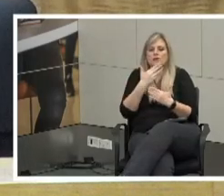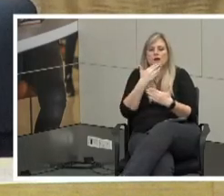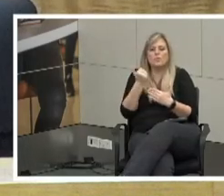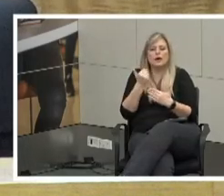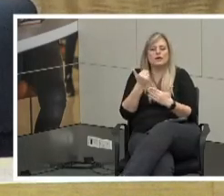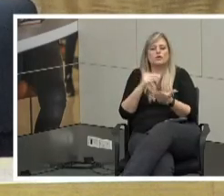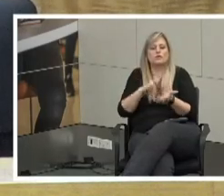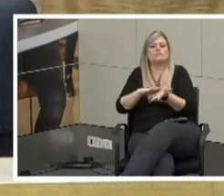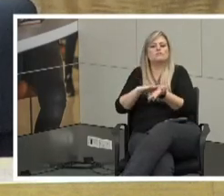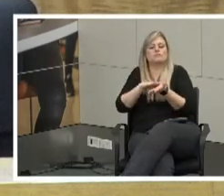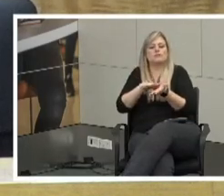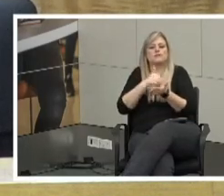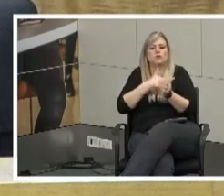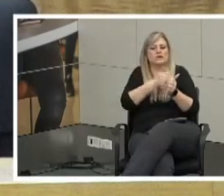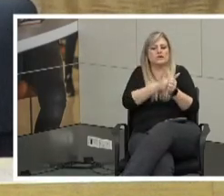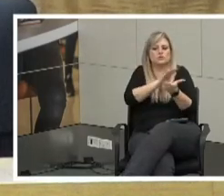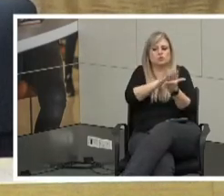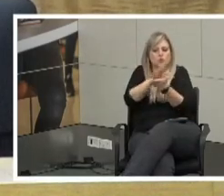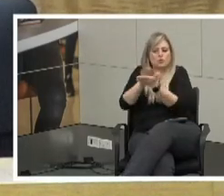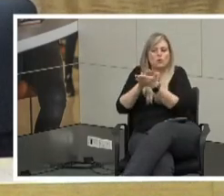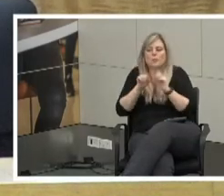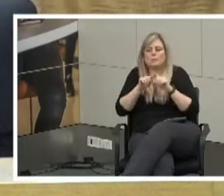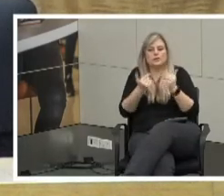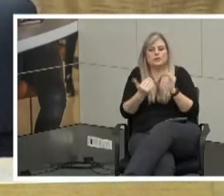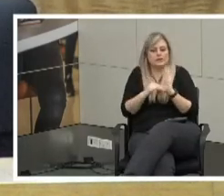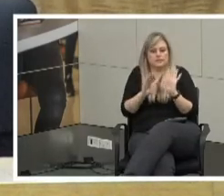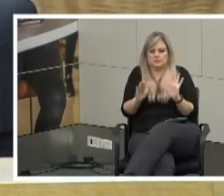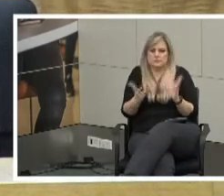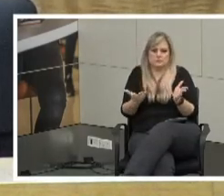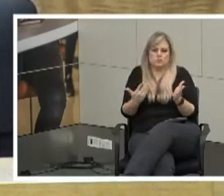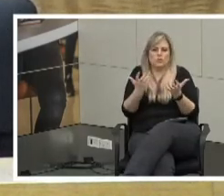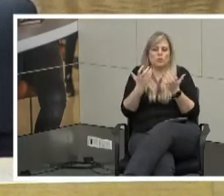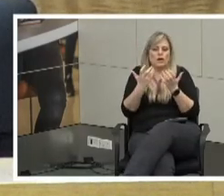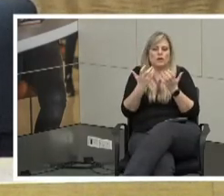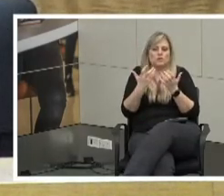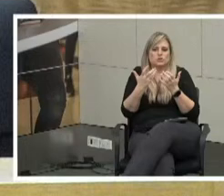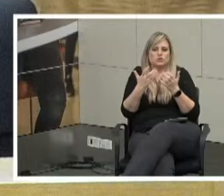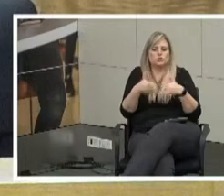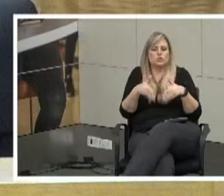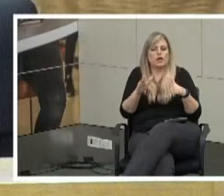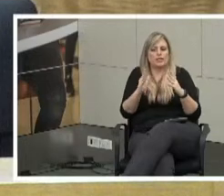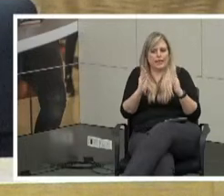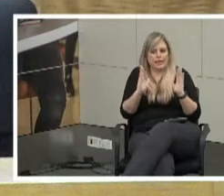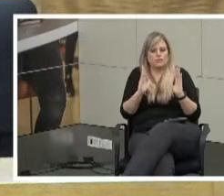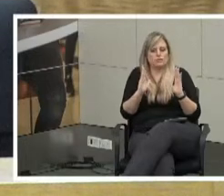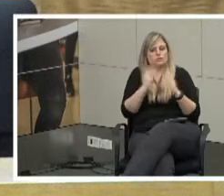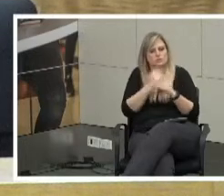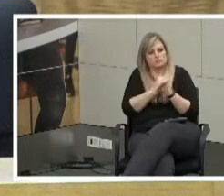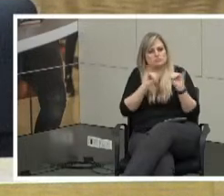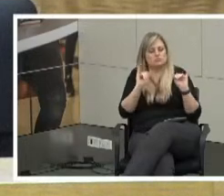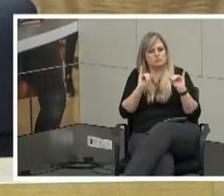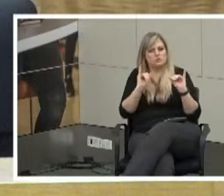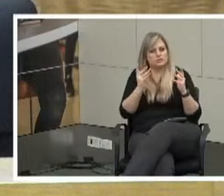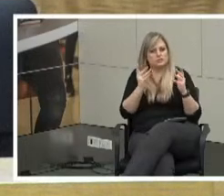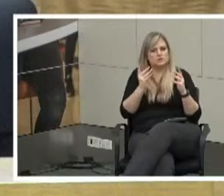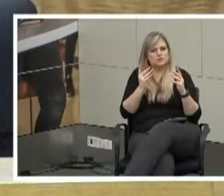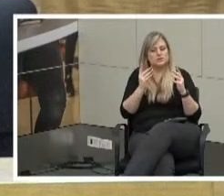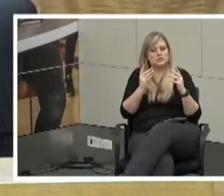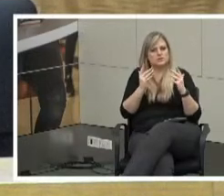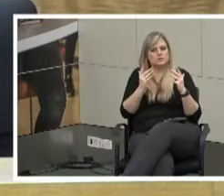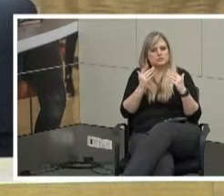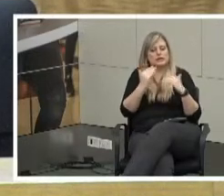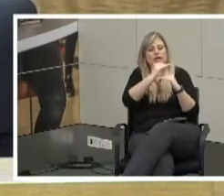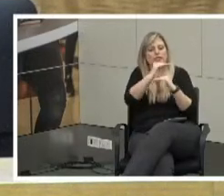feel for school but again um you know we want to allow autonomy uh in a defined way and if